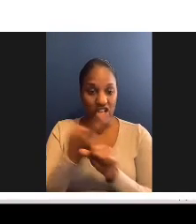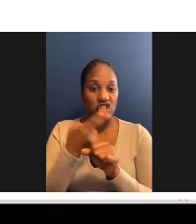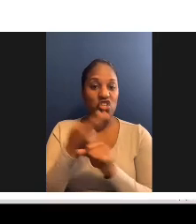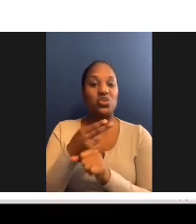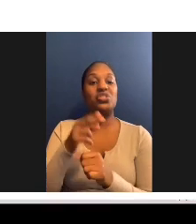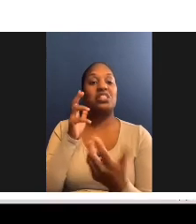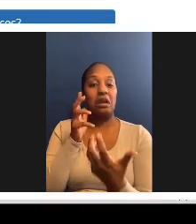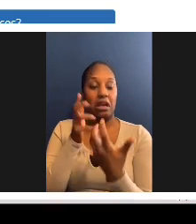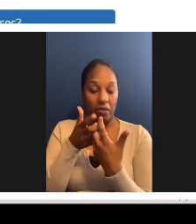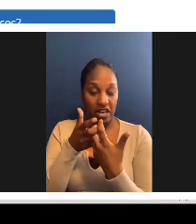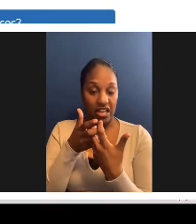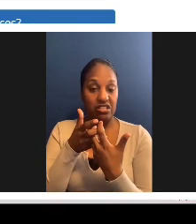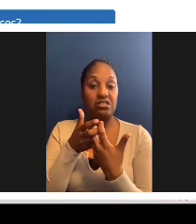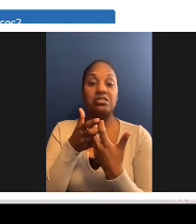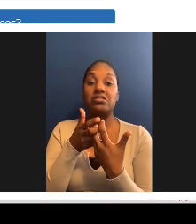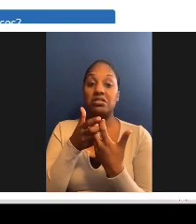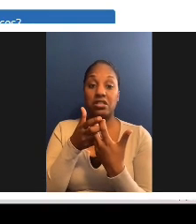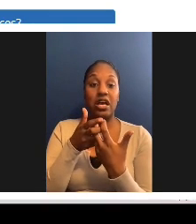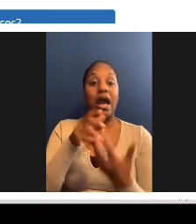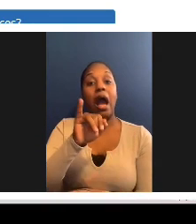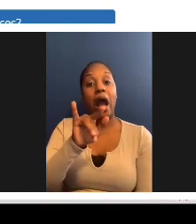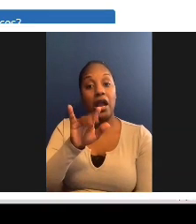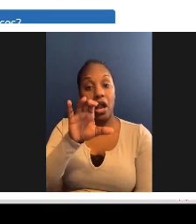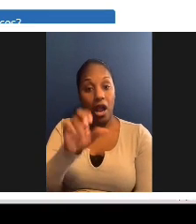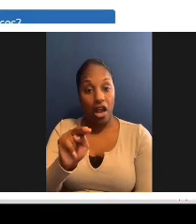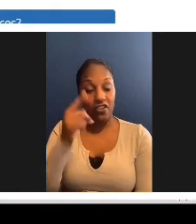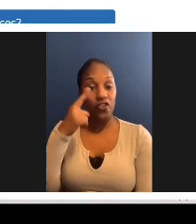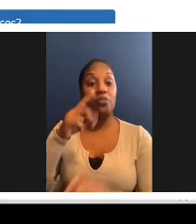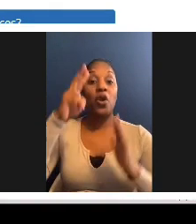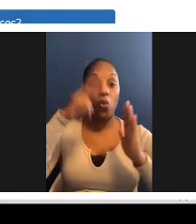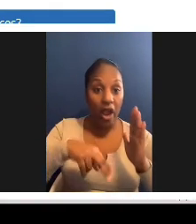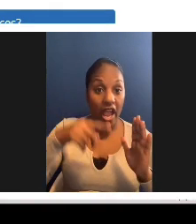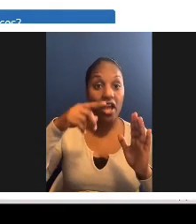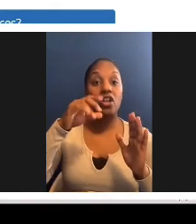be read or translated for folks.